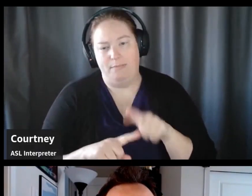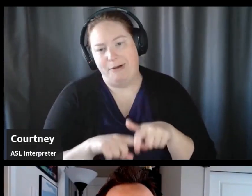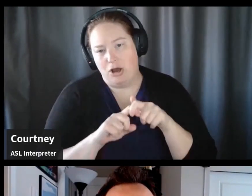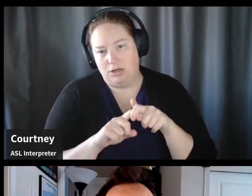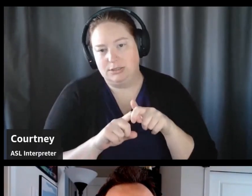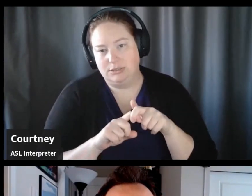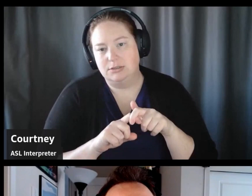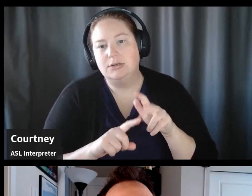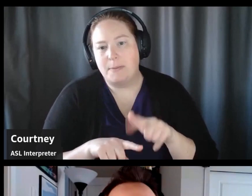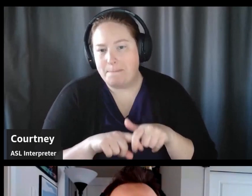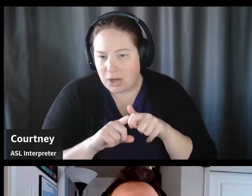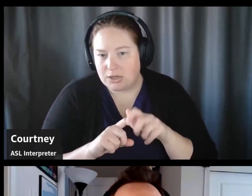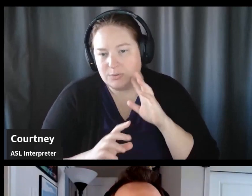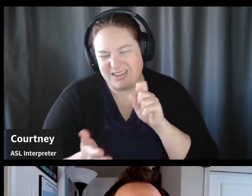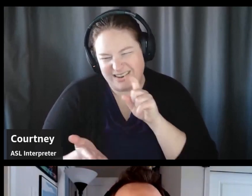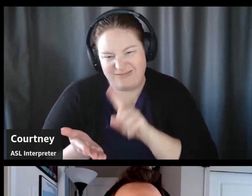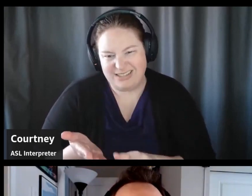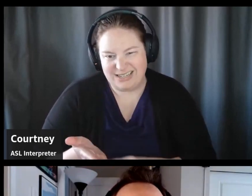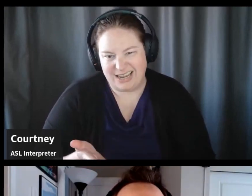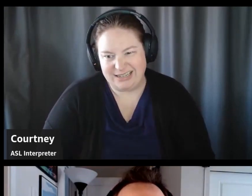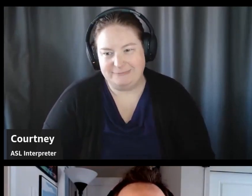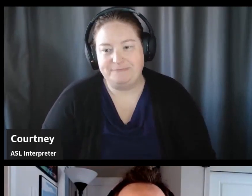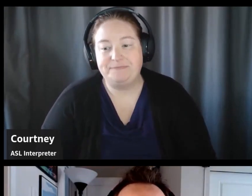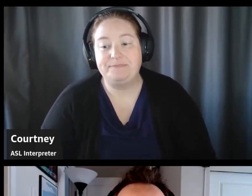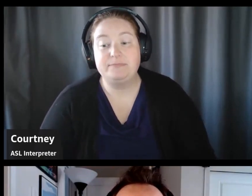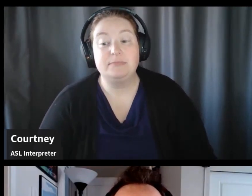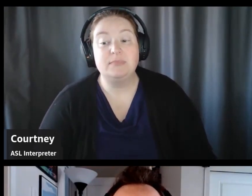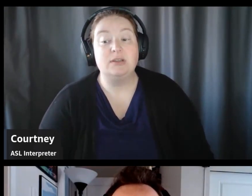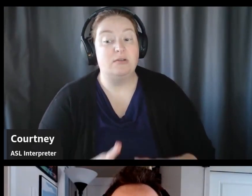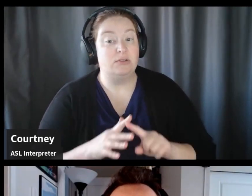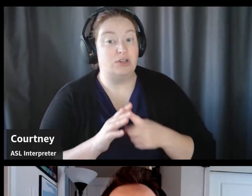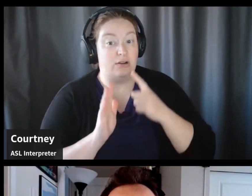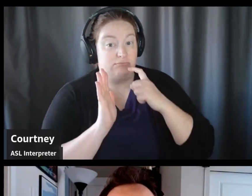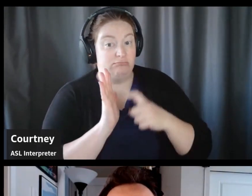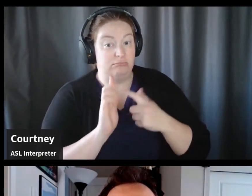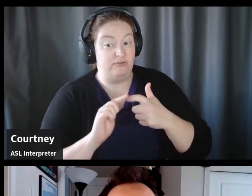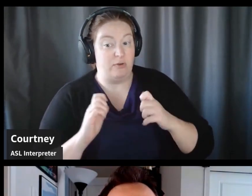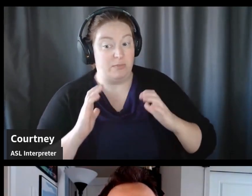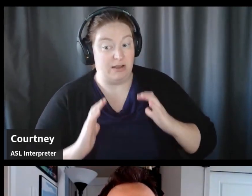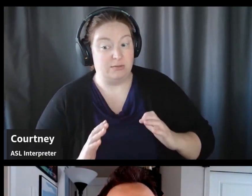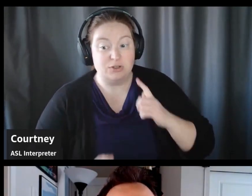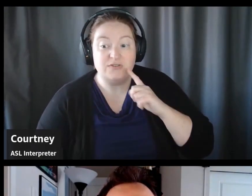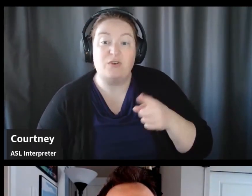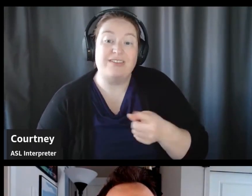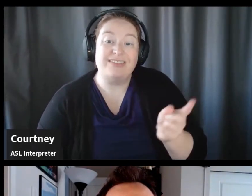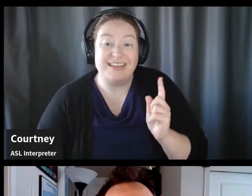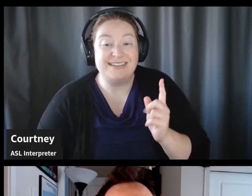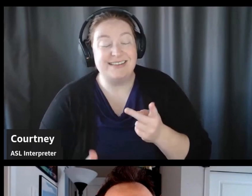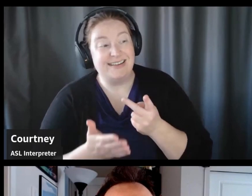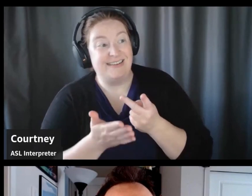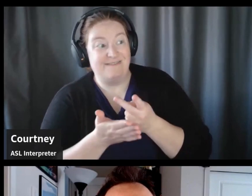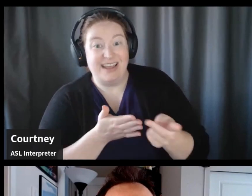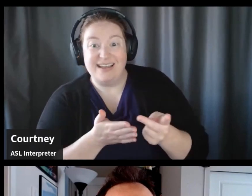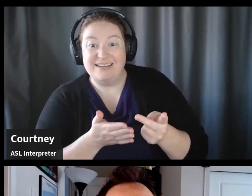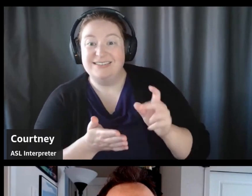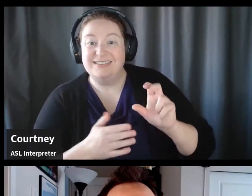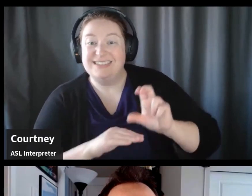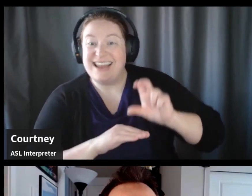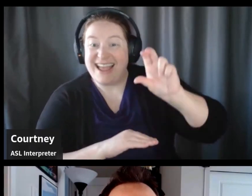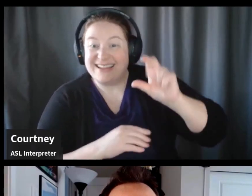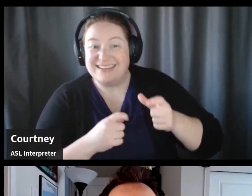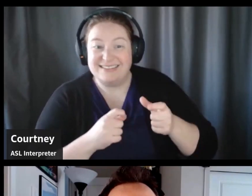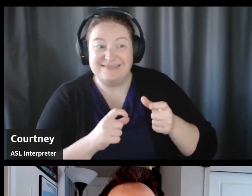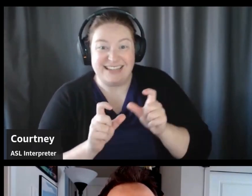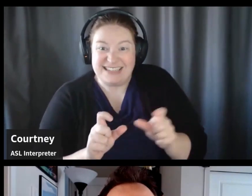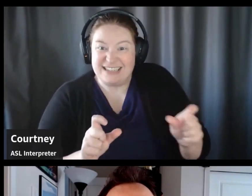can investigate, right? What we began to see from our customers is that when it comes to these failed stack instances, there could be multiple reasons. One of them